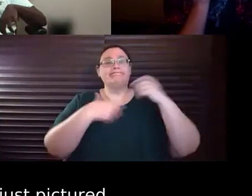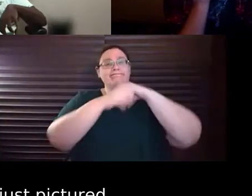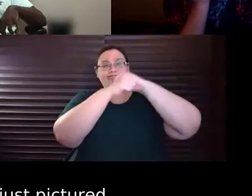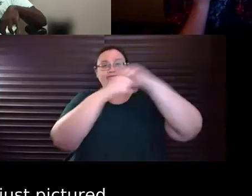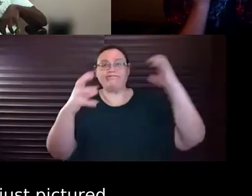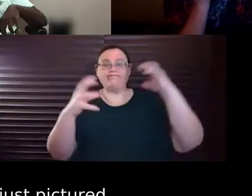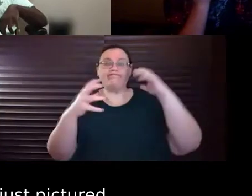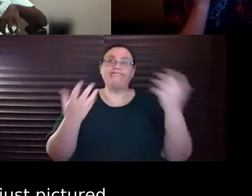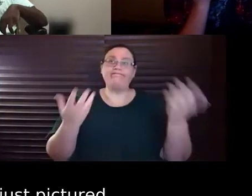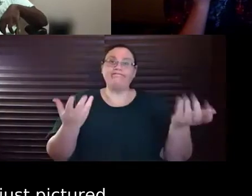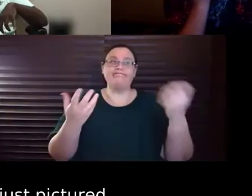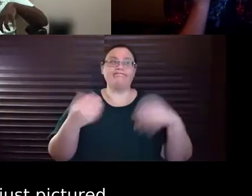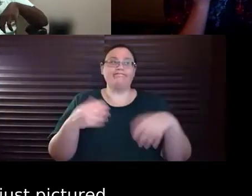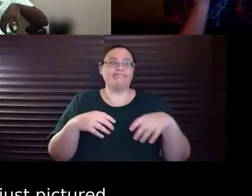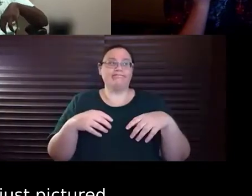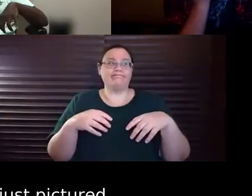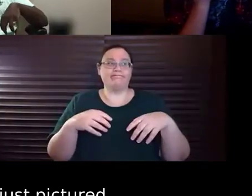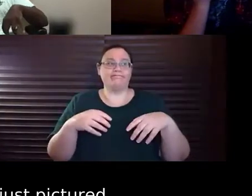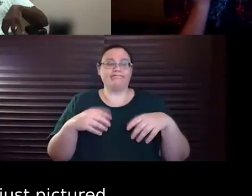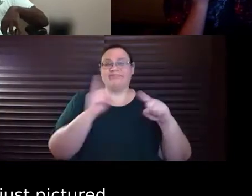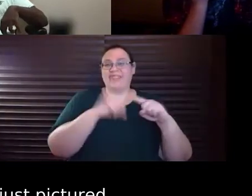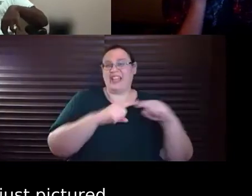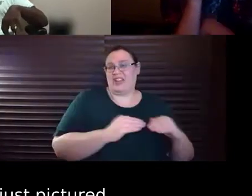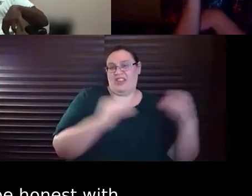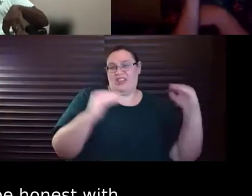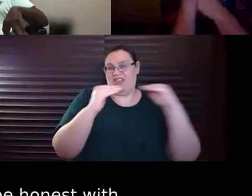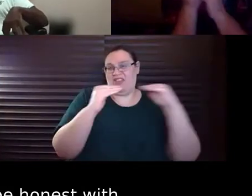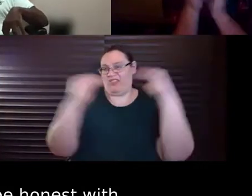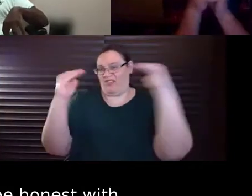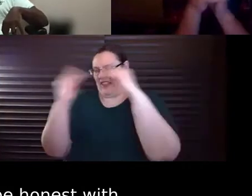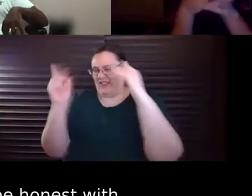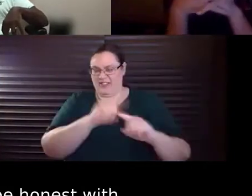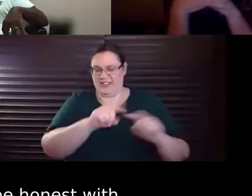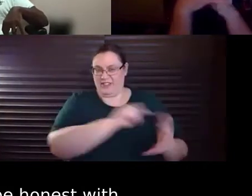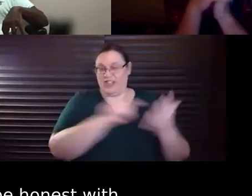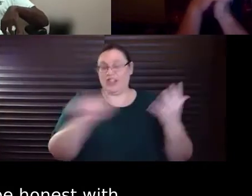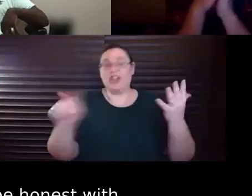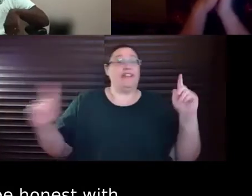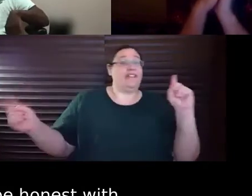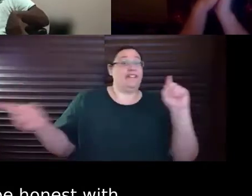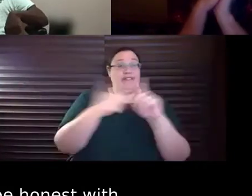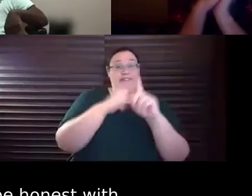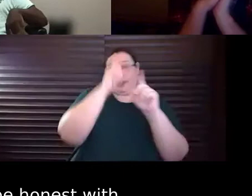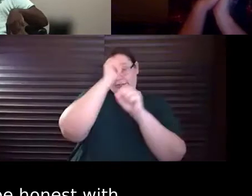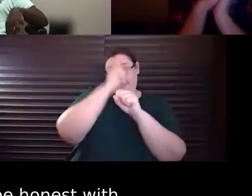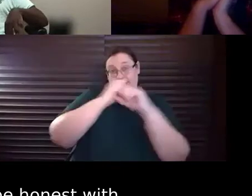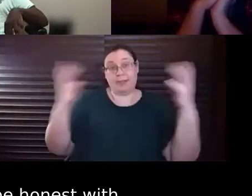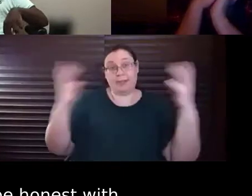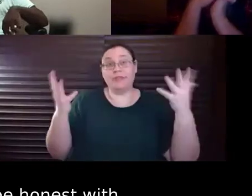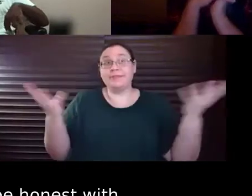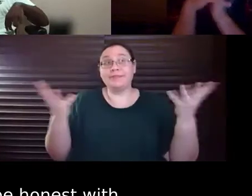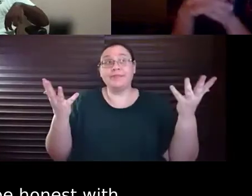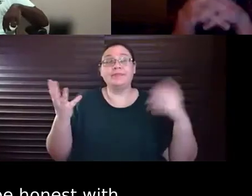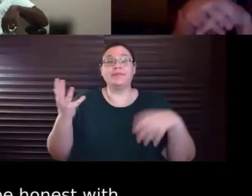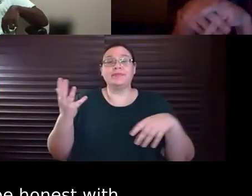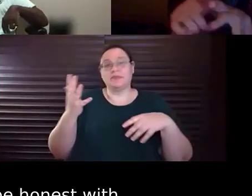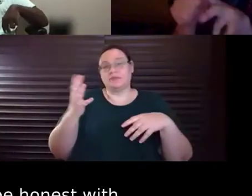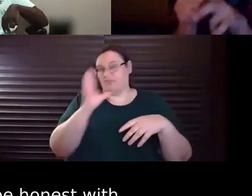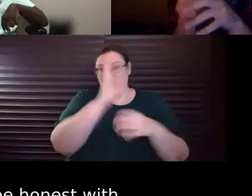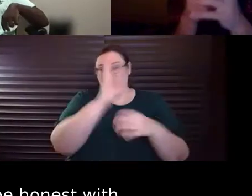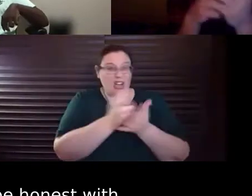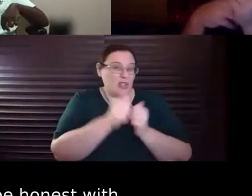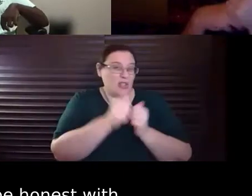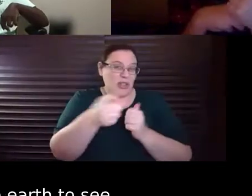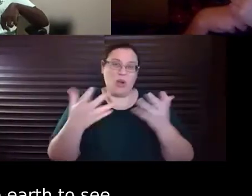well, at first there's different levels for me. So first, when I would imagine it, I'll be honest with you, I want